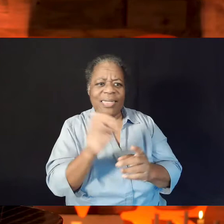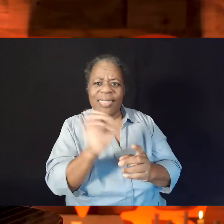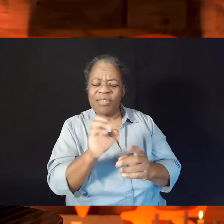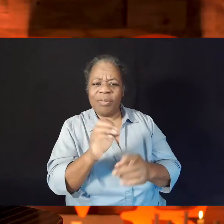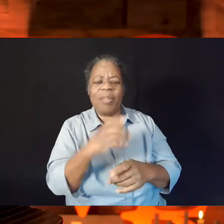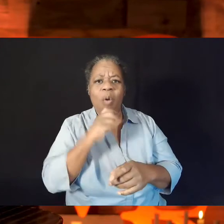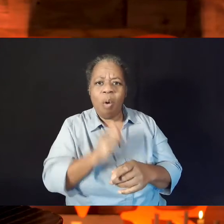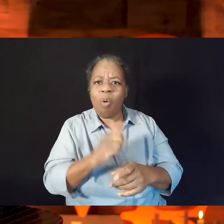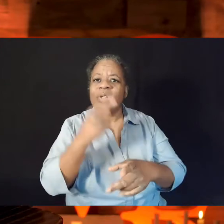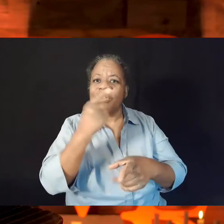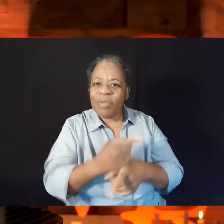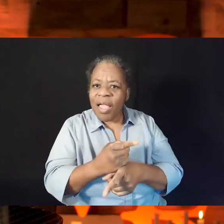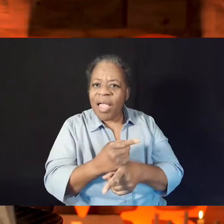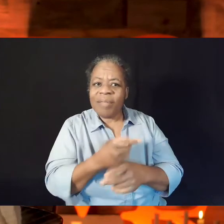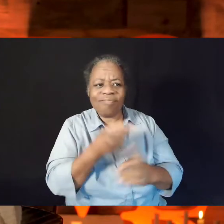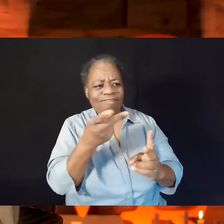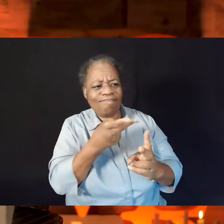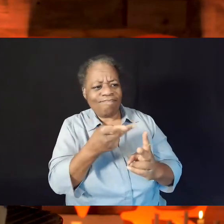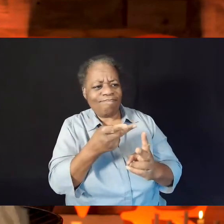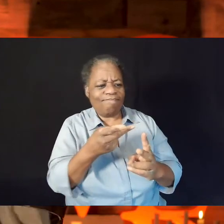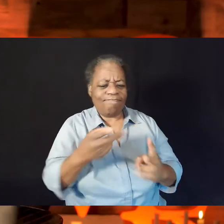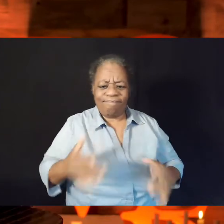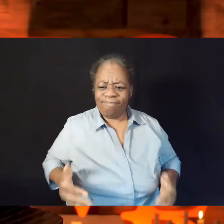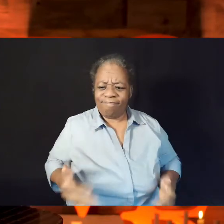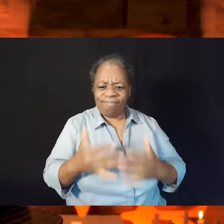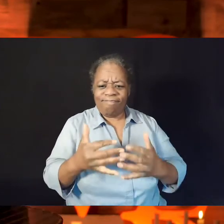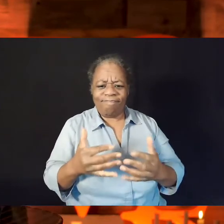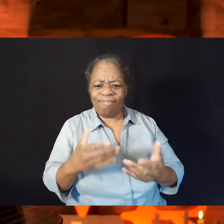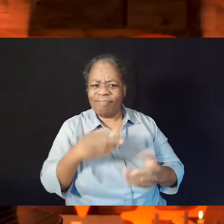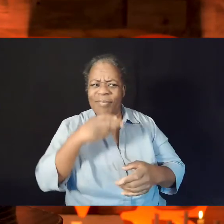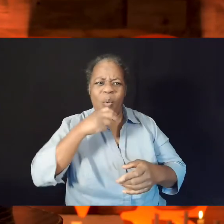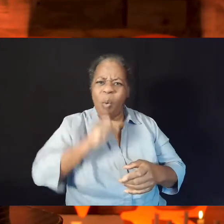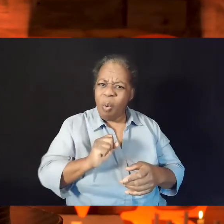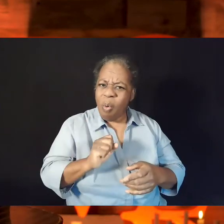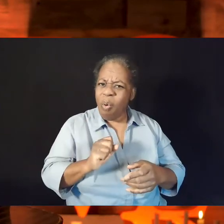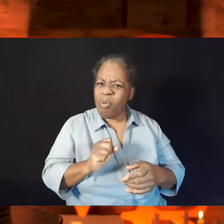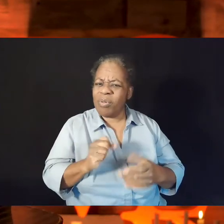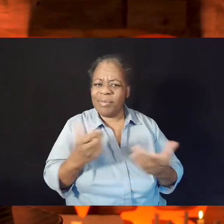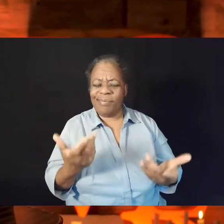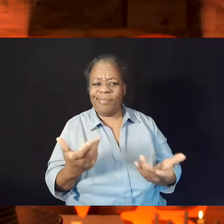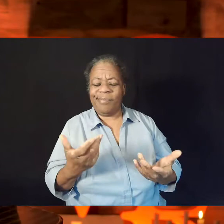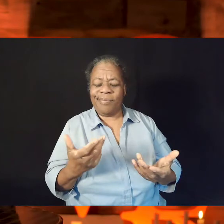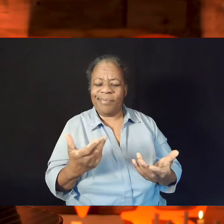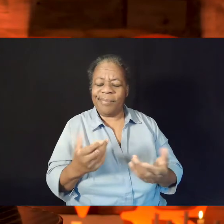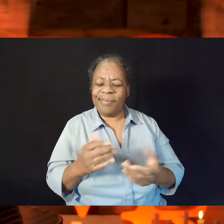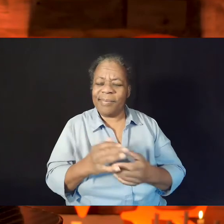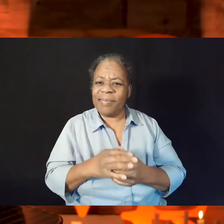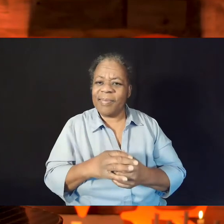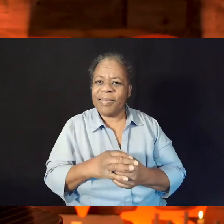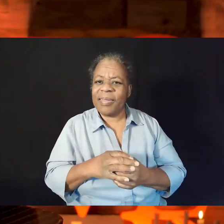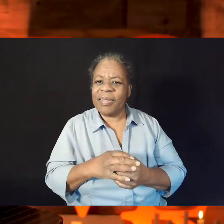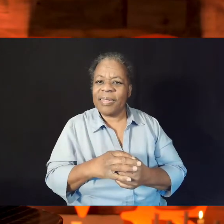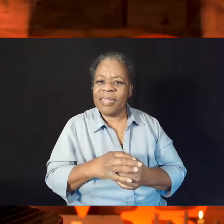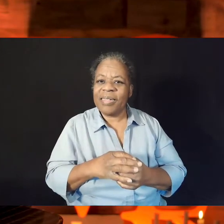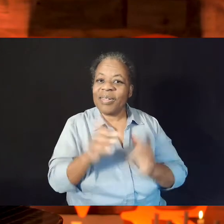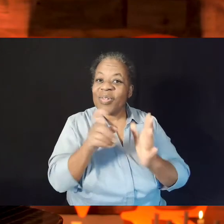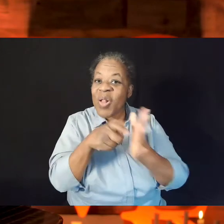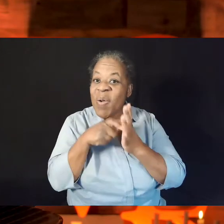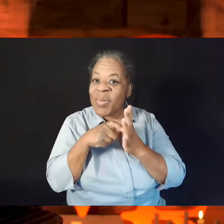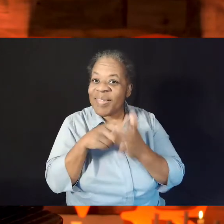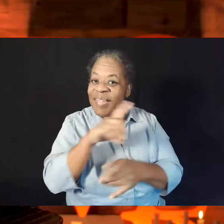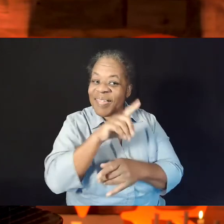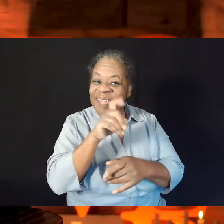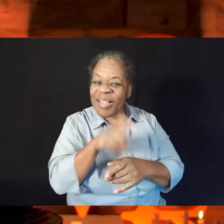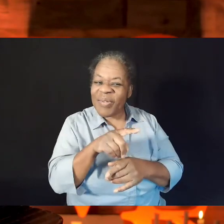They are well past child-rearing, let alone child-bearing years. But notice, Zechariah doesn't